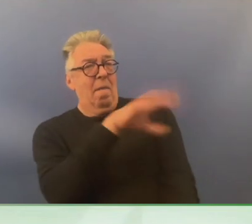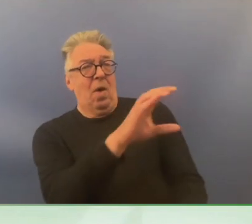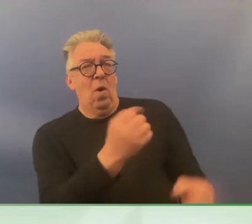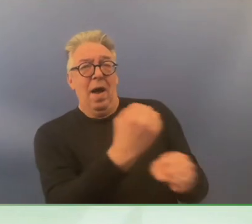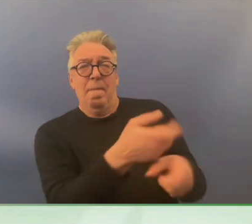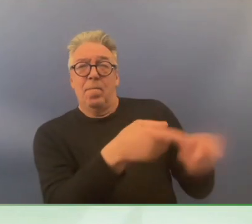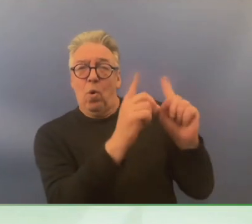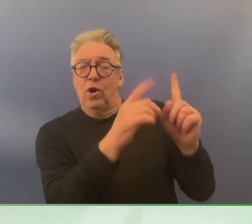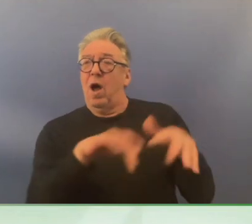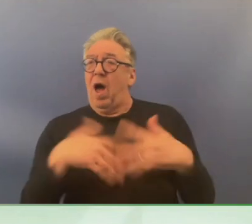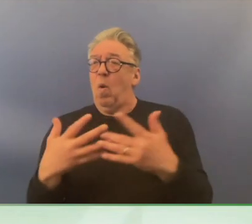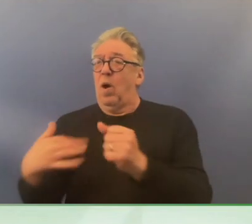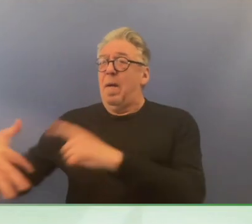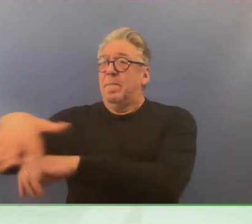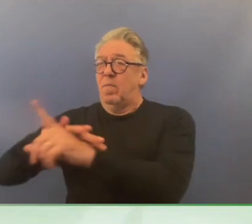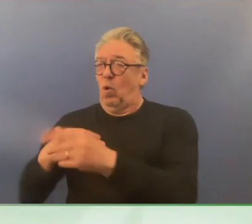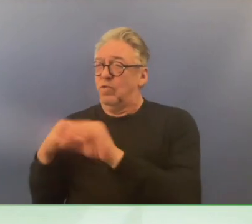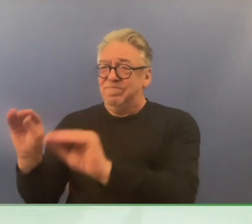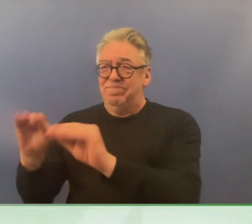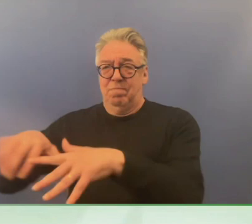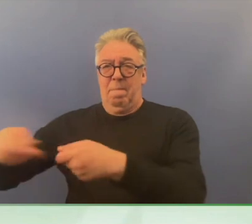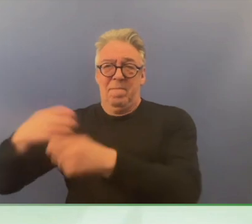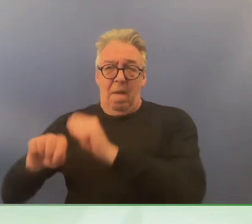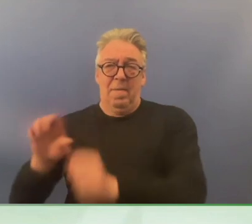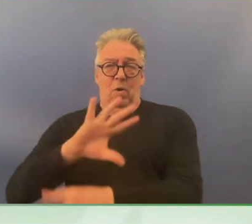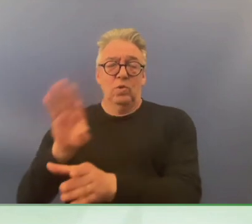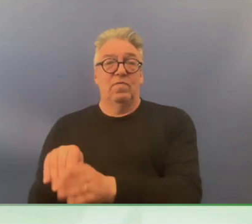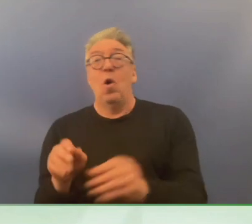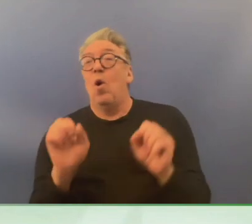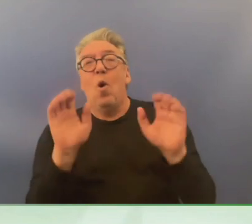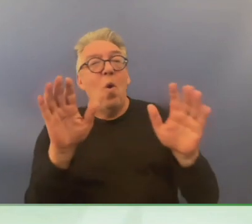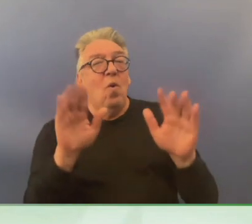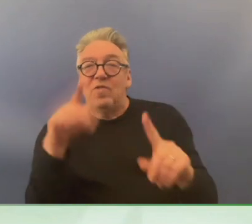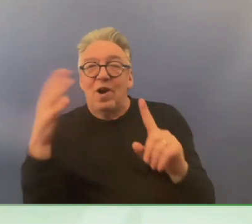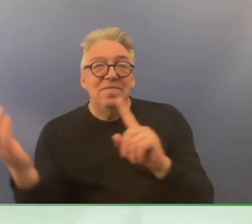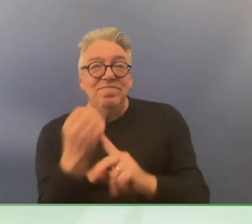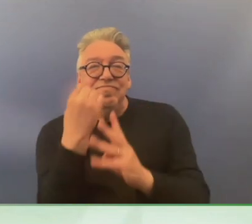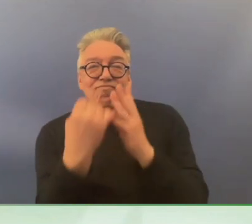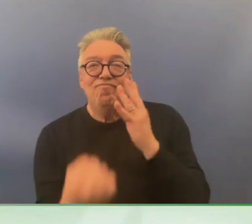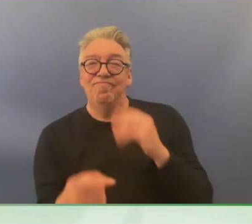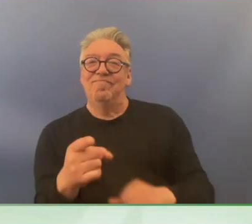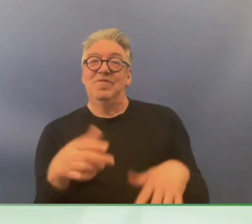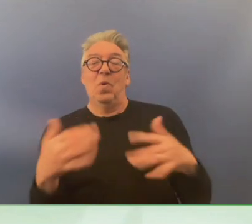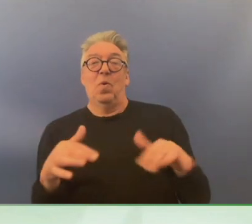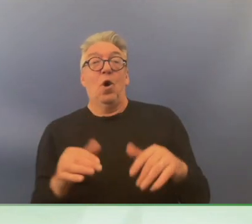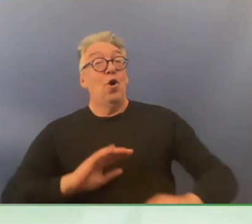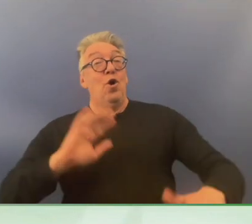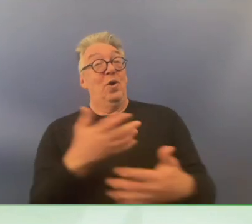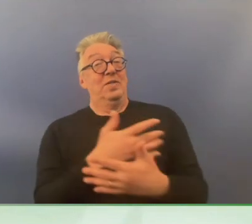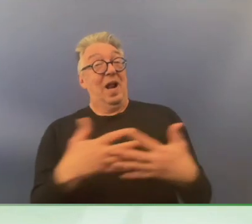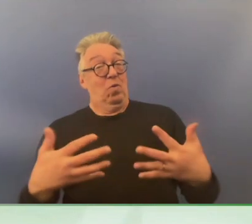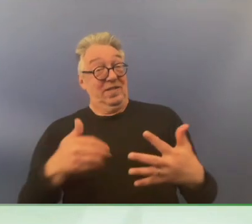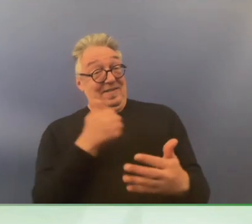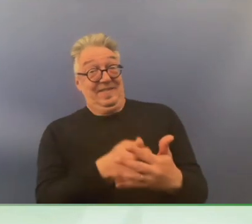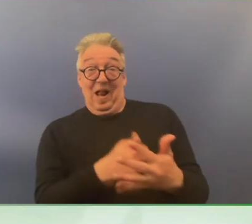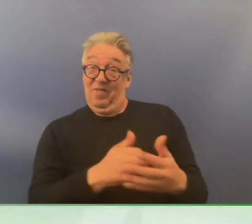supportive? And absolutely wonderful accomplishment in terms of what you've done, and also how sign language has evolved as a result of your